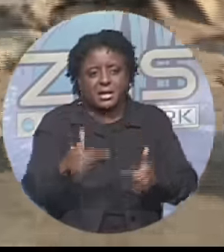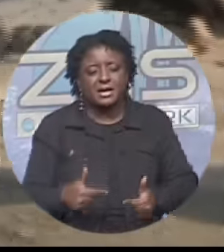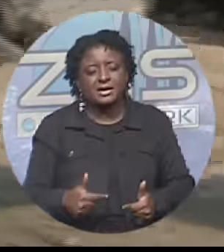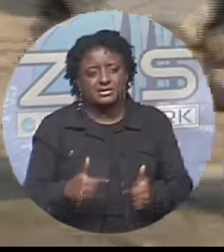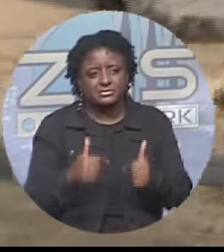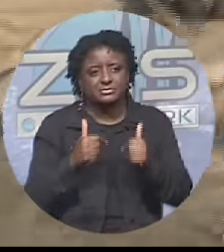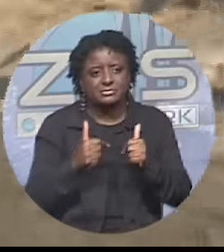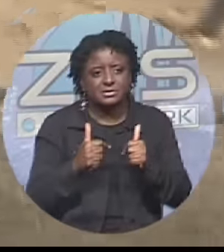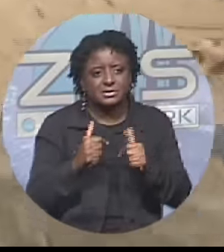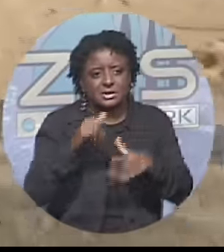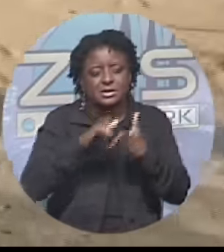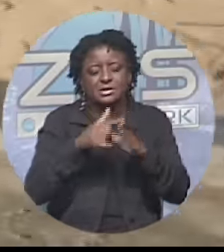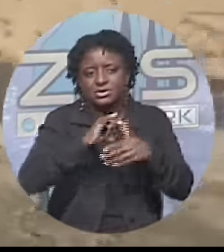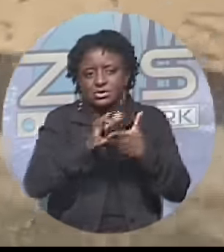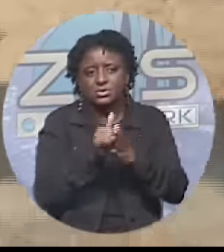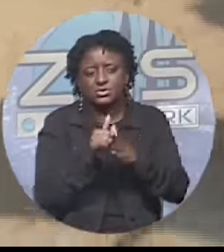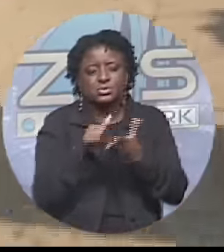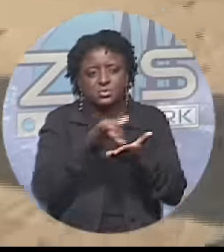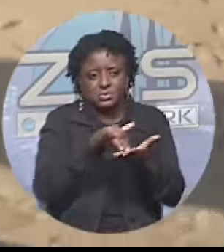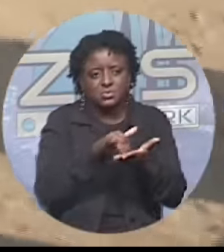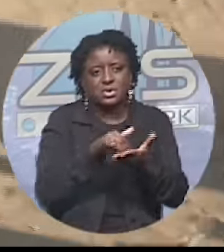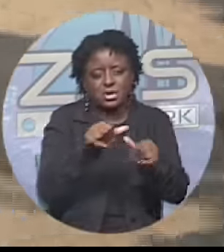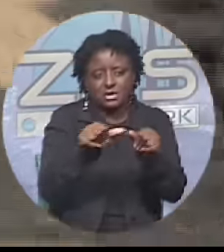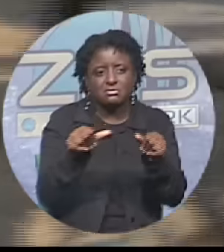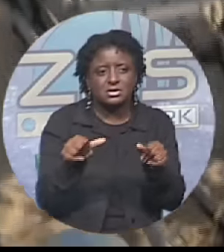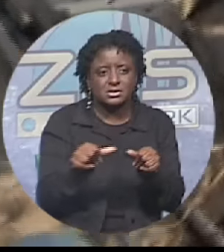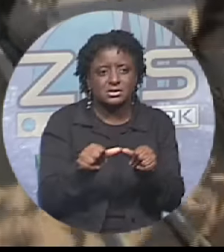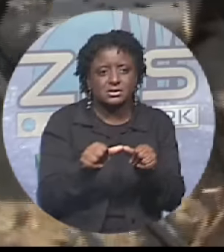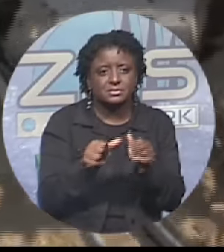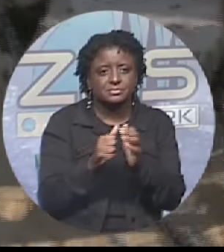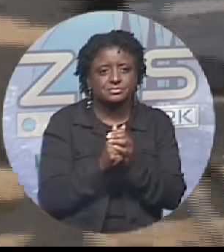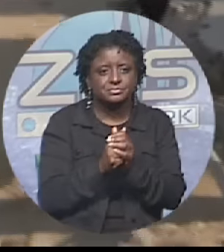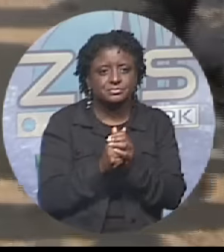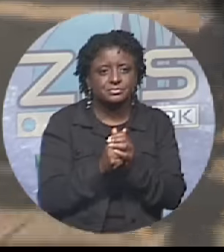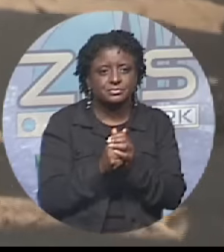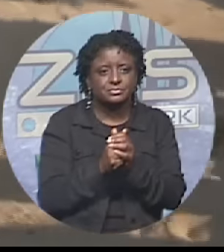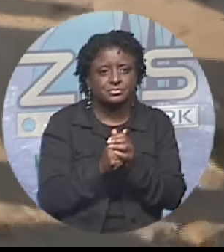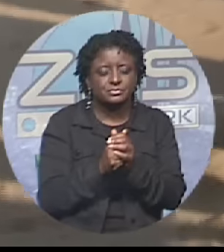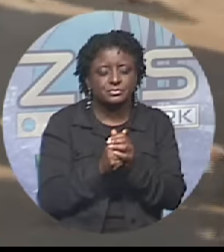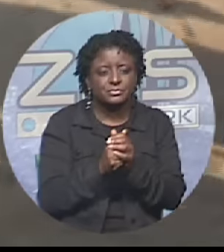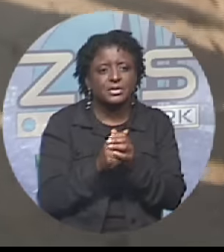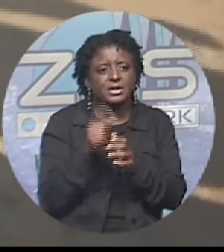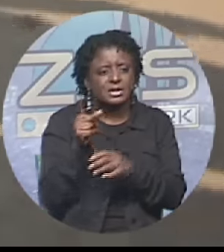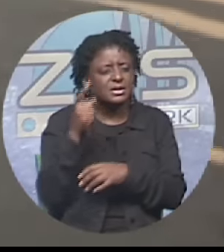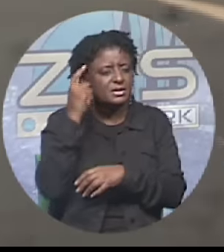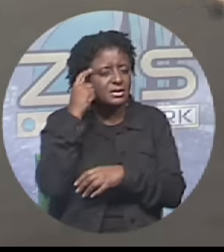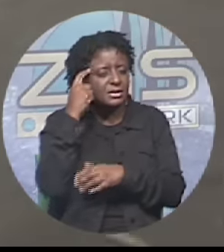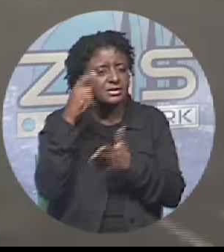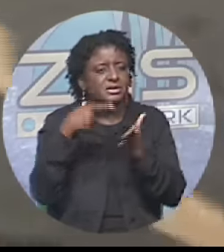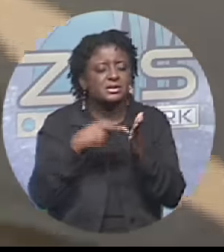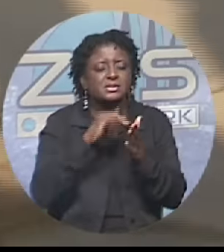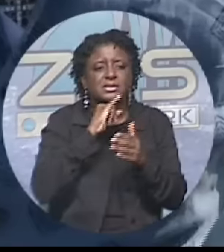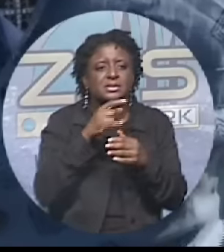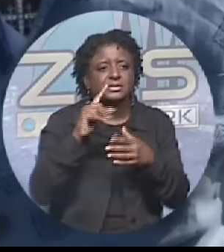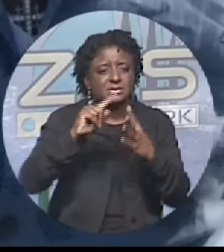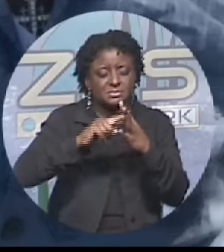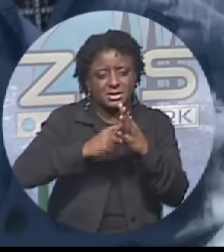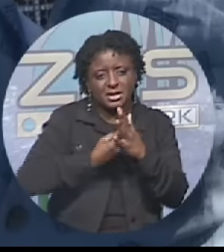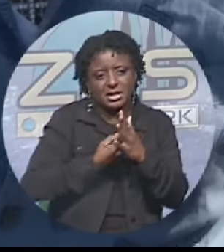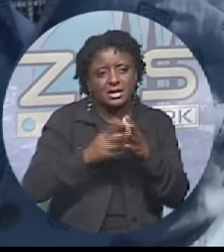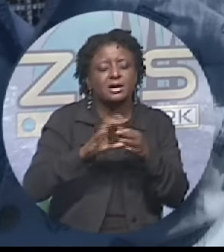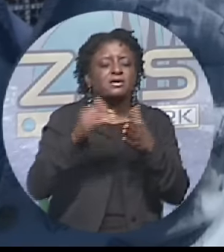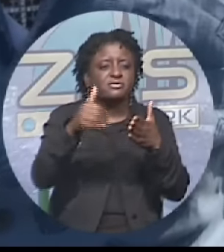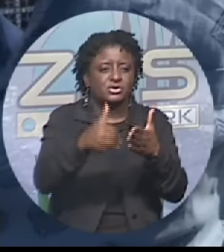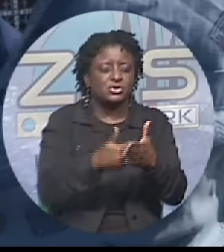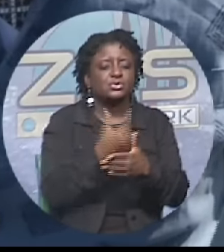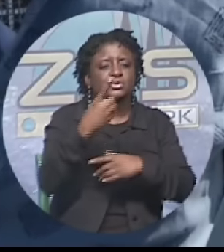imperative that the information gathered translates into quick action. In fact, he's of the view that for many, this is the beginning of a new day. Out of